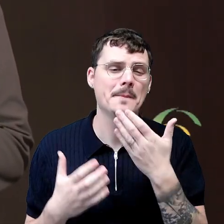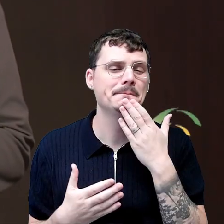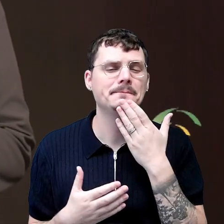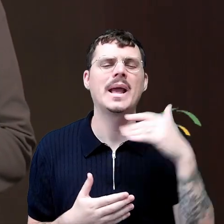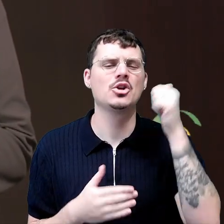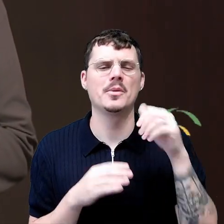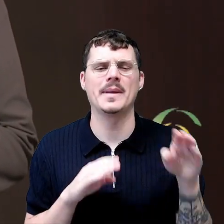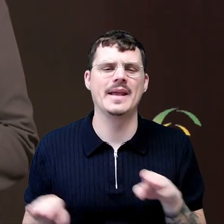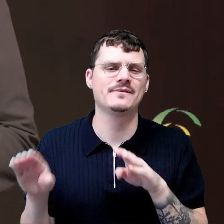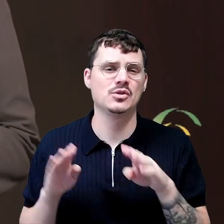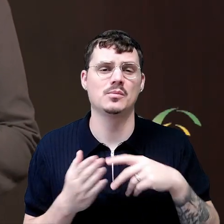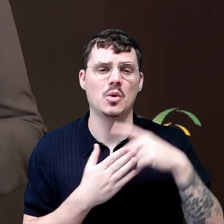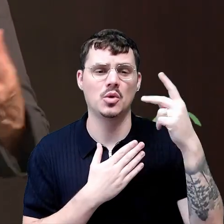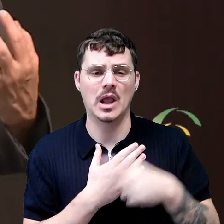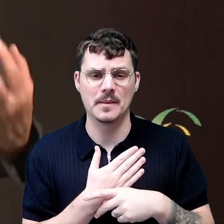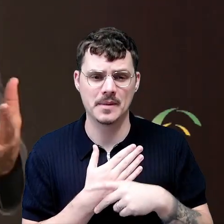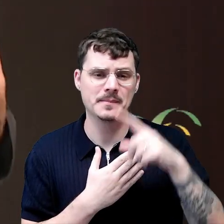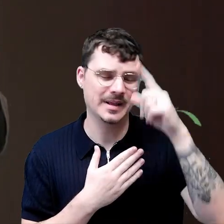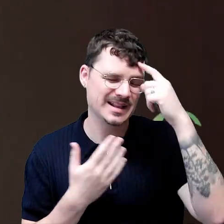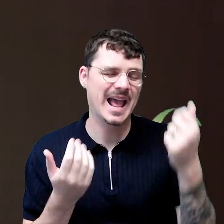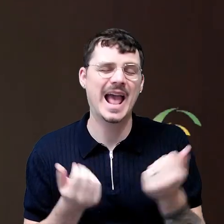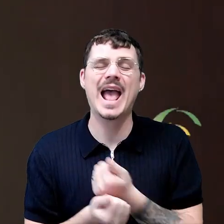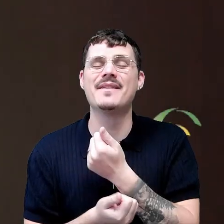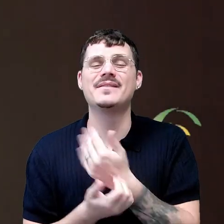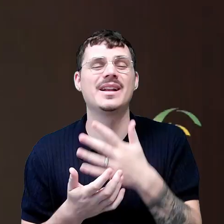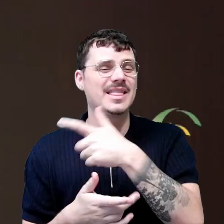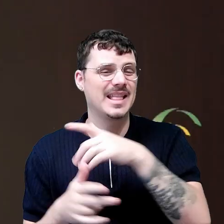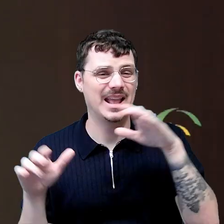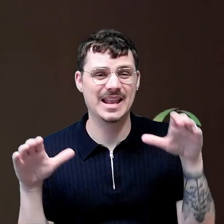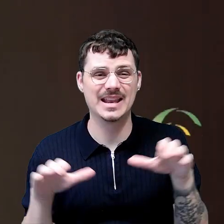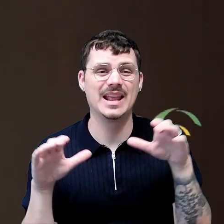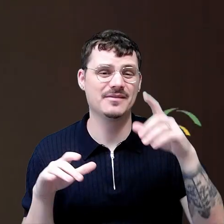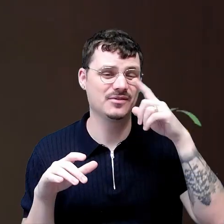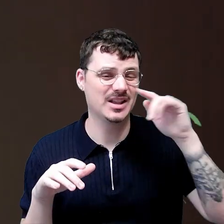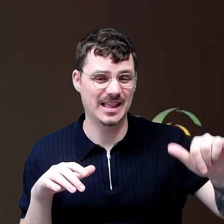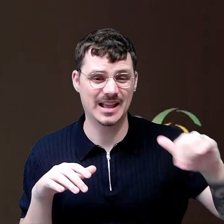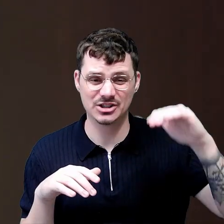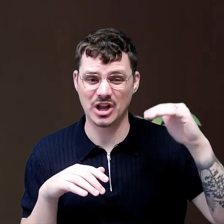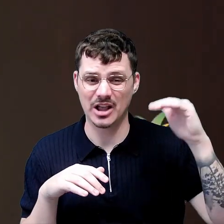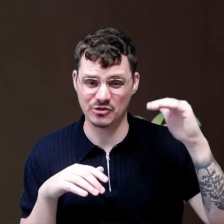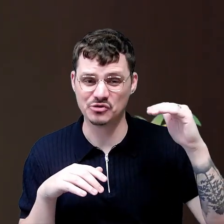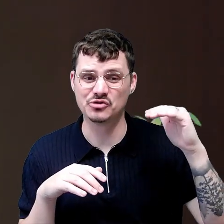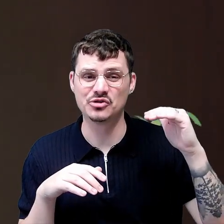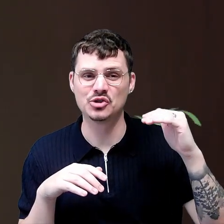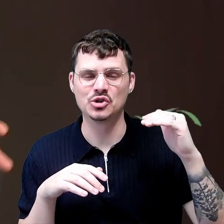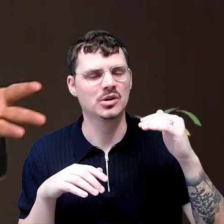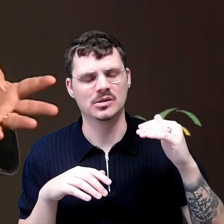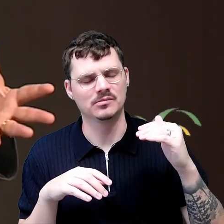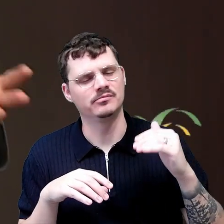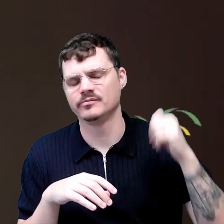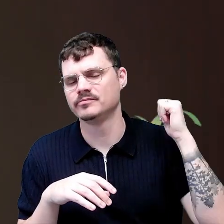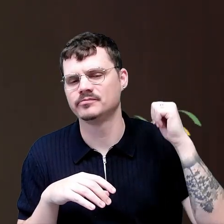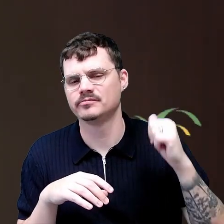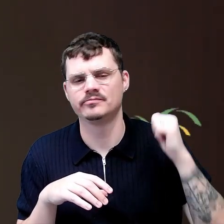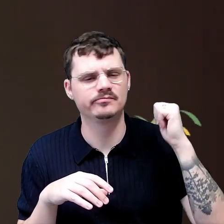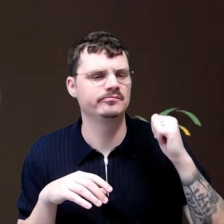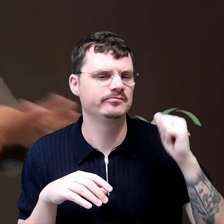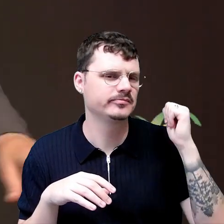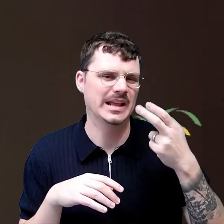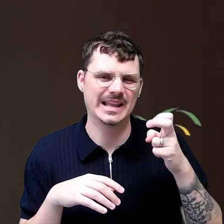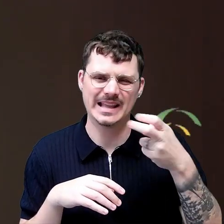behavior program because everything they did for this child, he refused. He